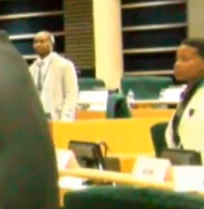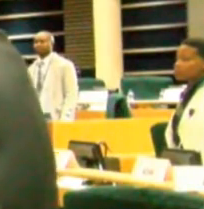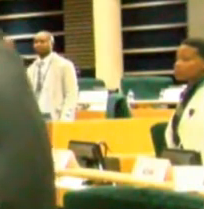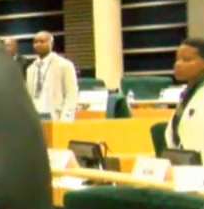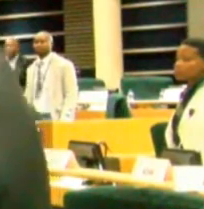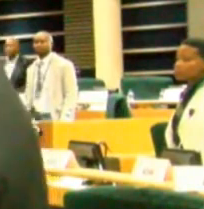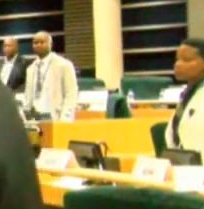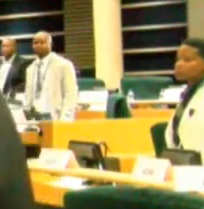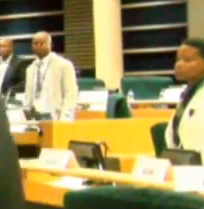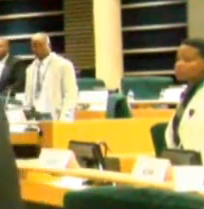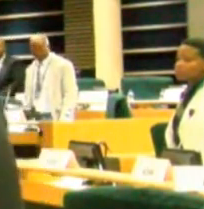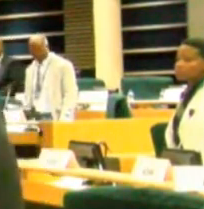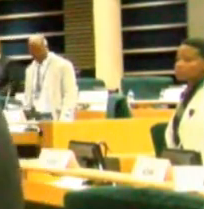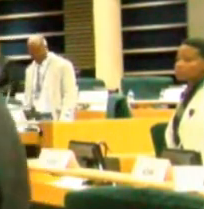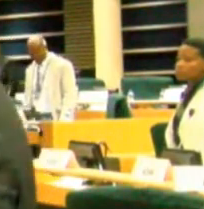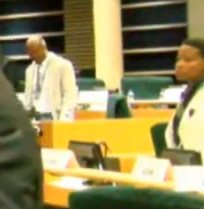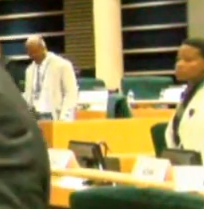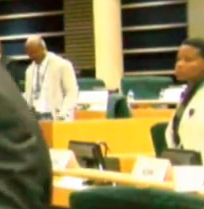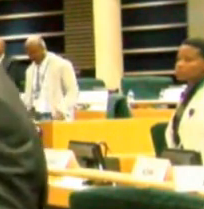please